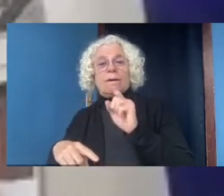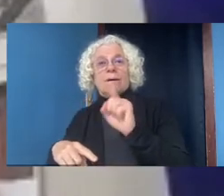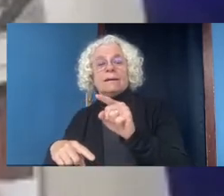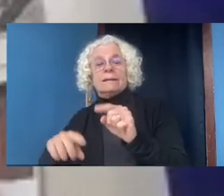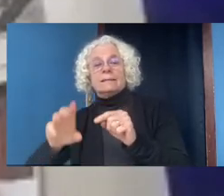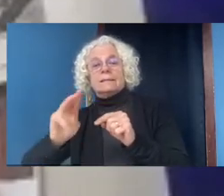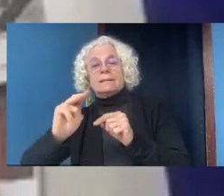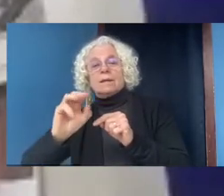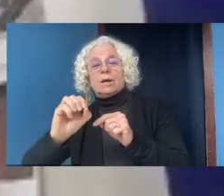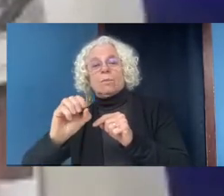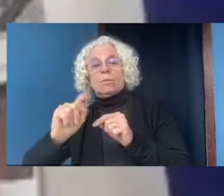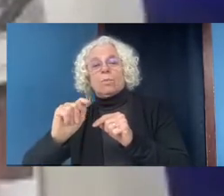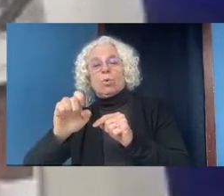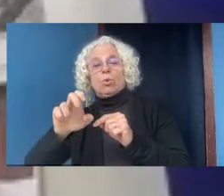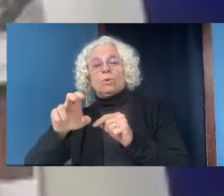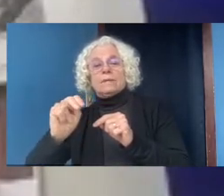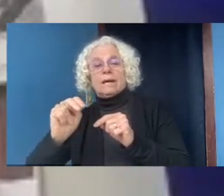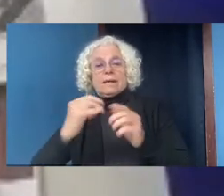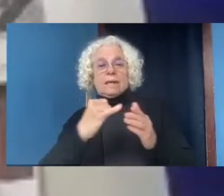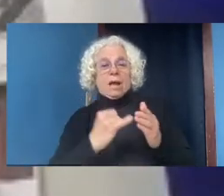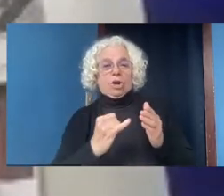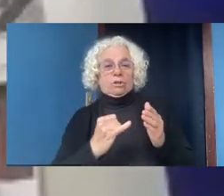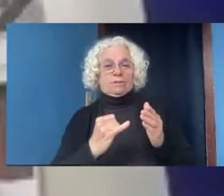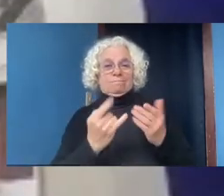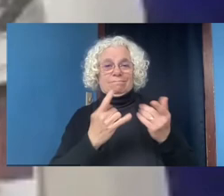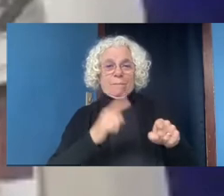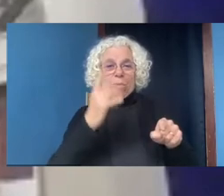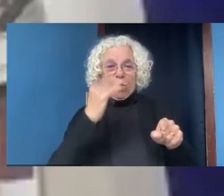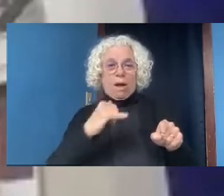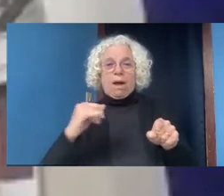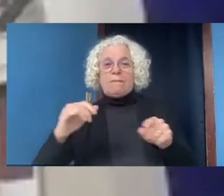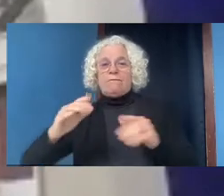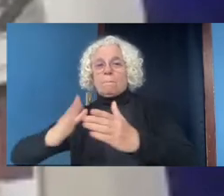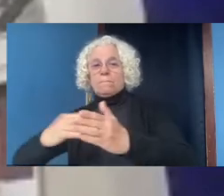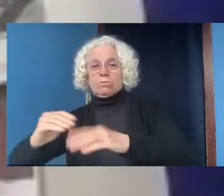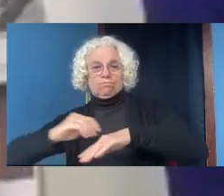Music. So come visit.